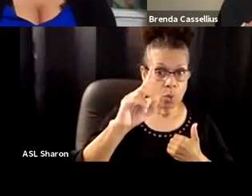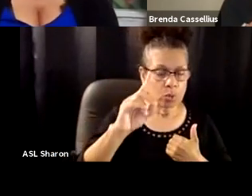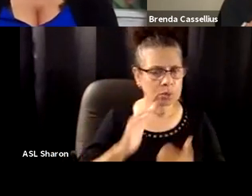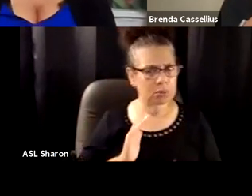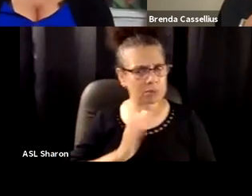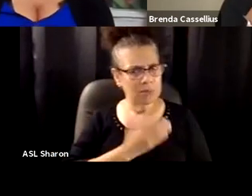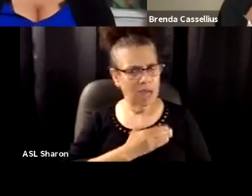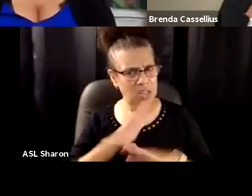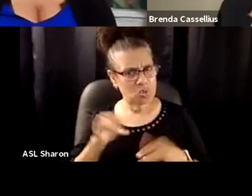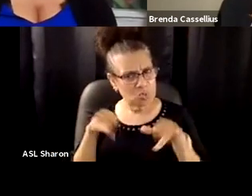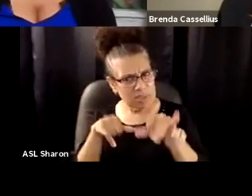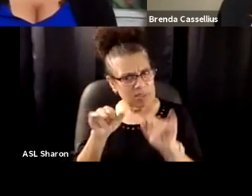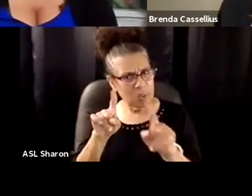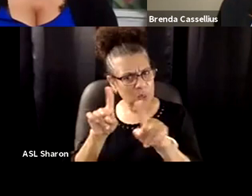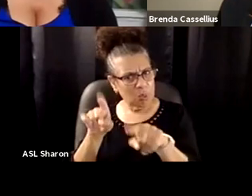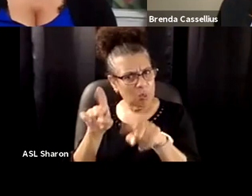school